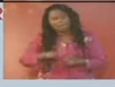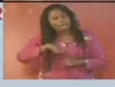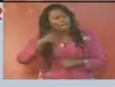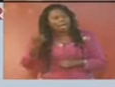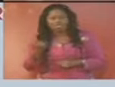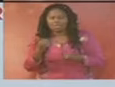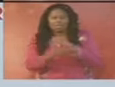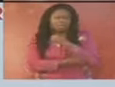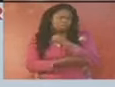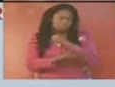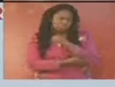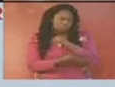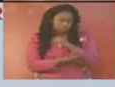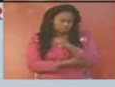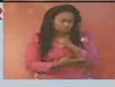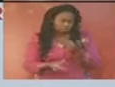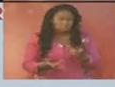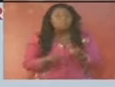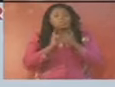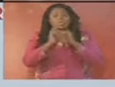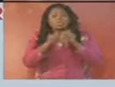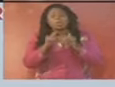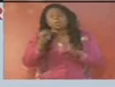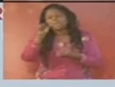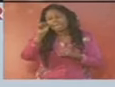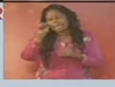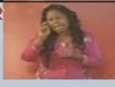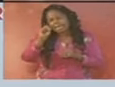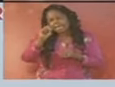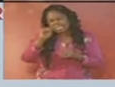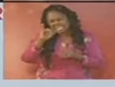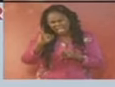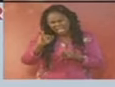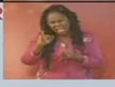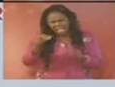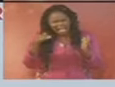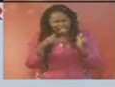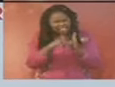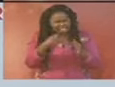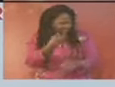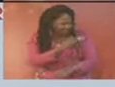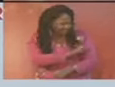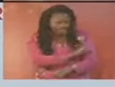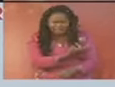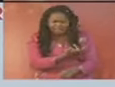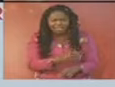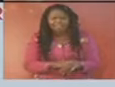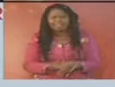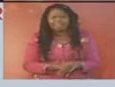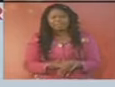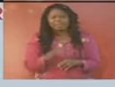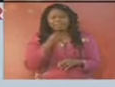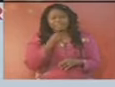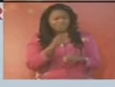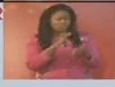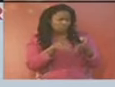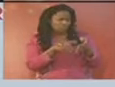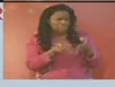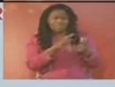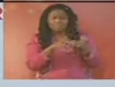Unfortunately, last year, it even reached into the Parliament of Trinidad and Tobago. Very unfortunate, by a medical professional.